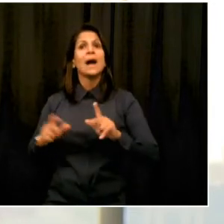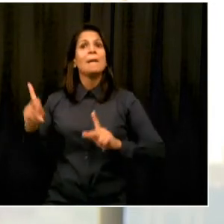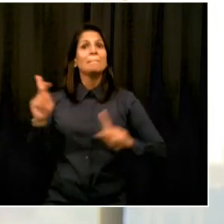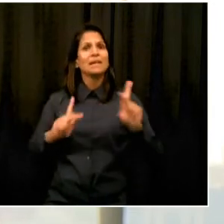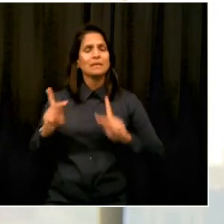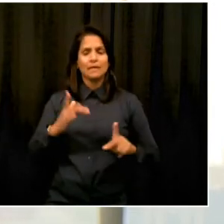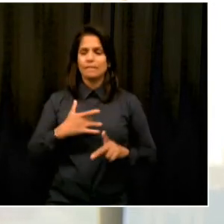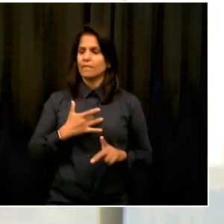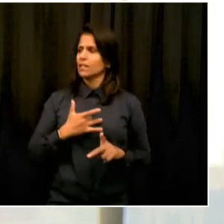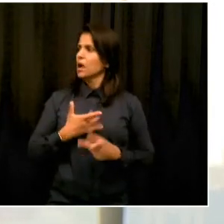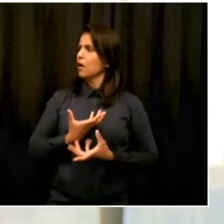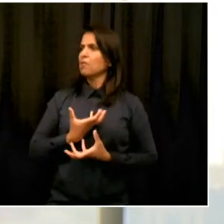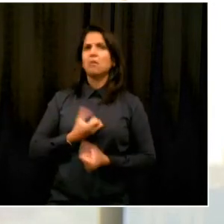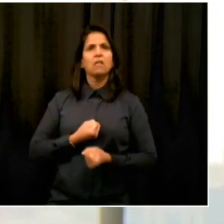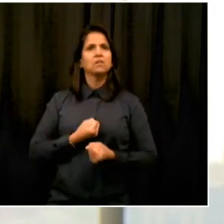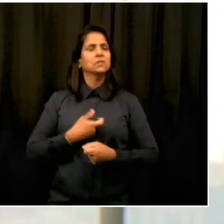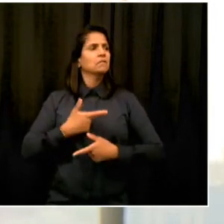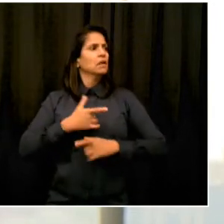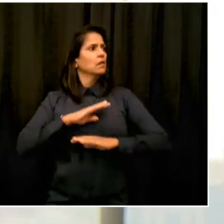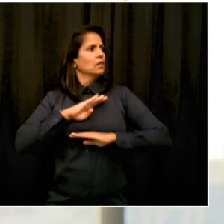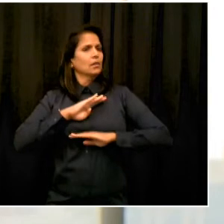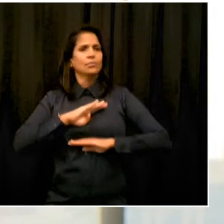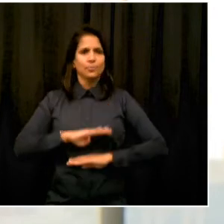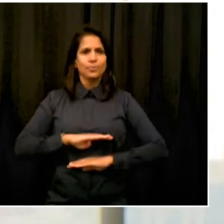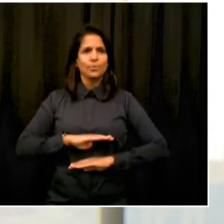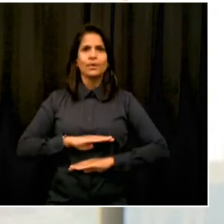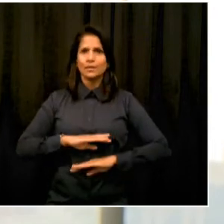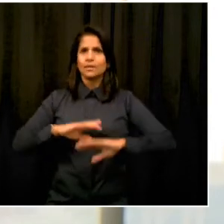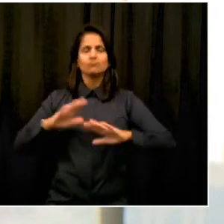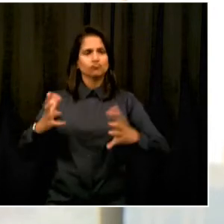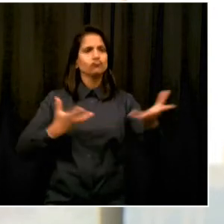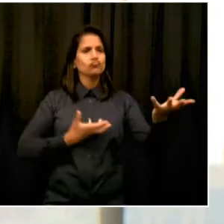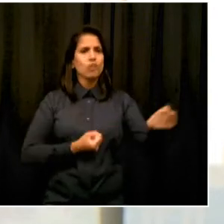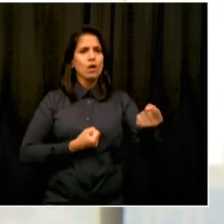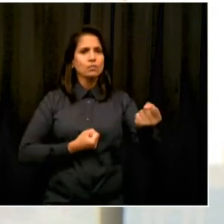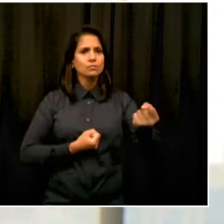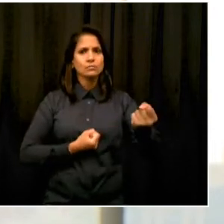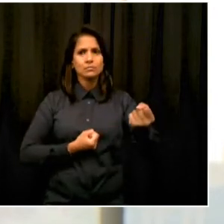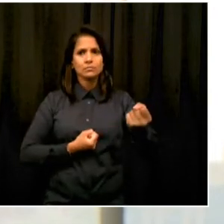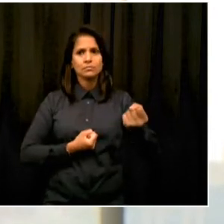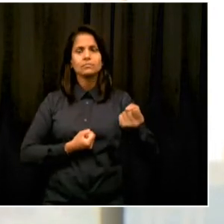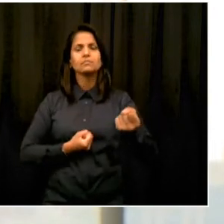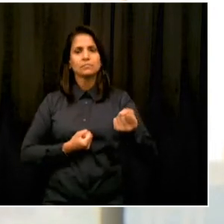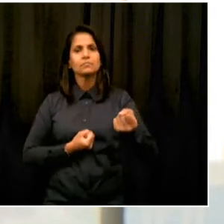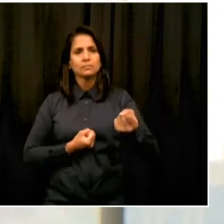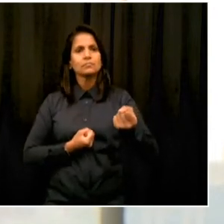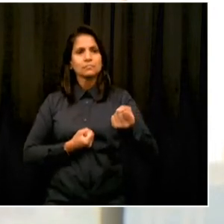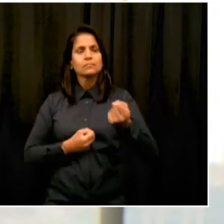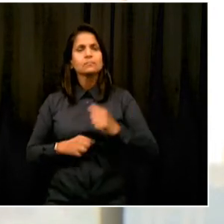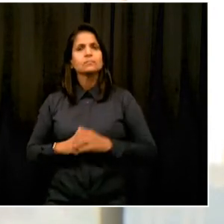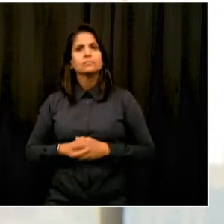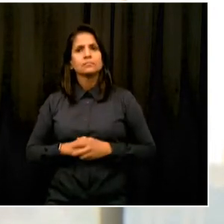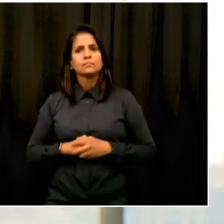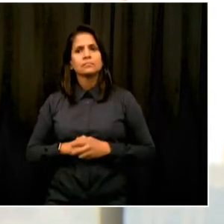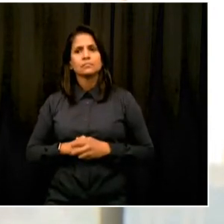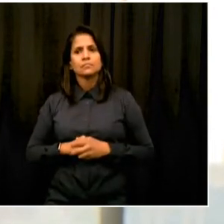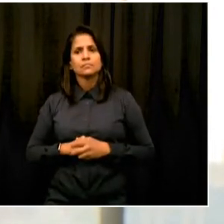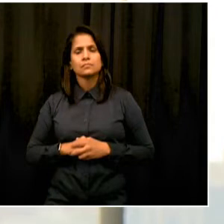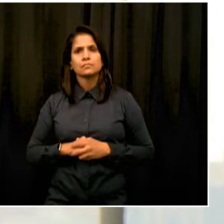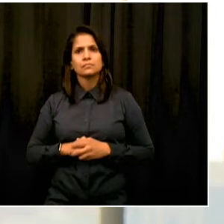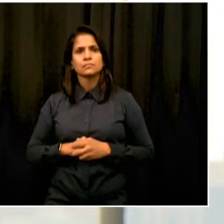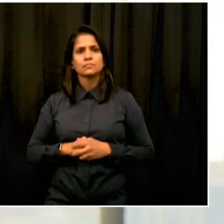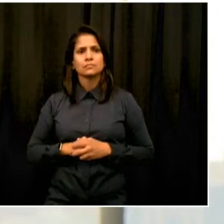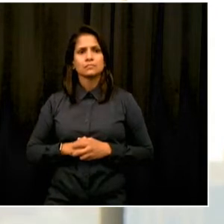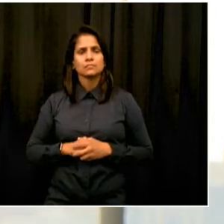into the future of healthcare. Because we've also learned powerful lessons about how much information